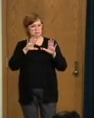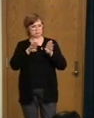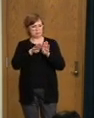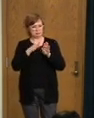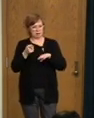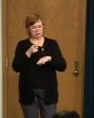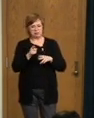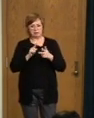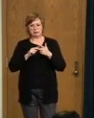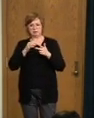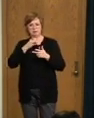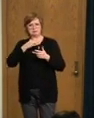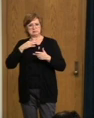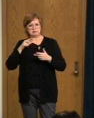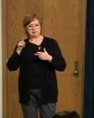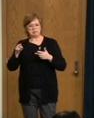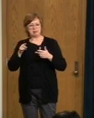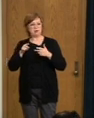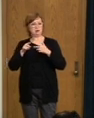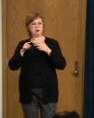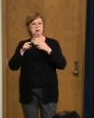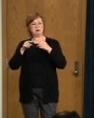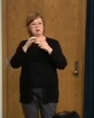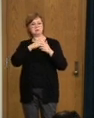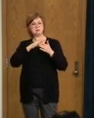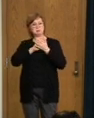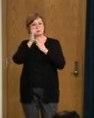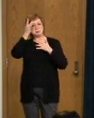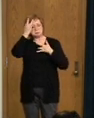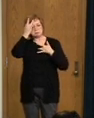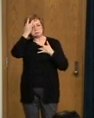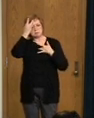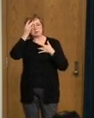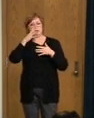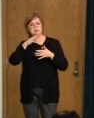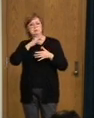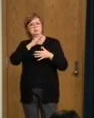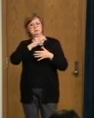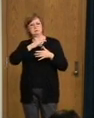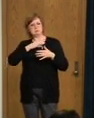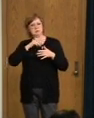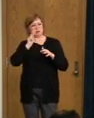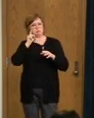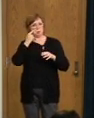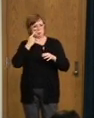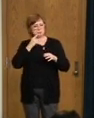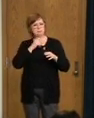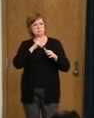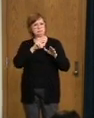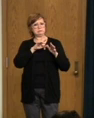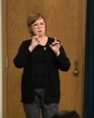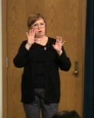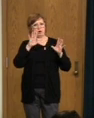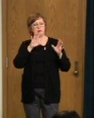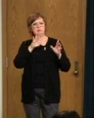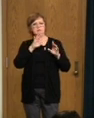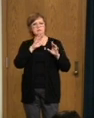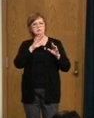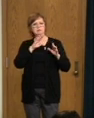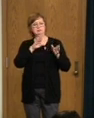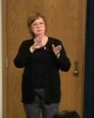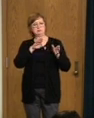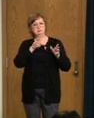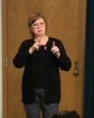themselves are facing illness as well. So I think these are all factors that require us to be especially vigilant over the holiday